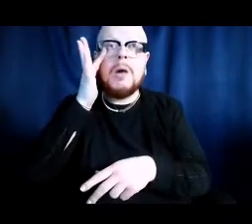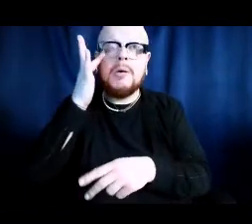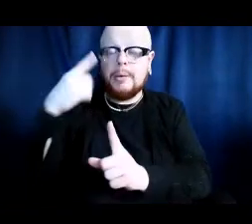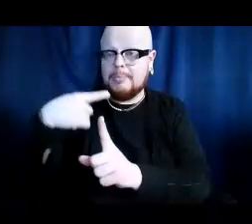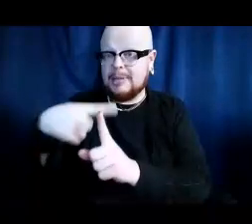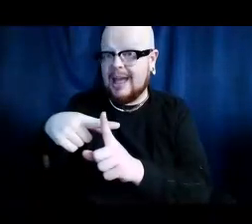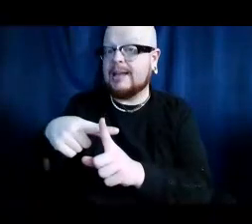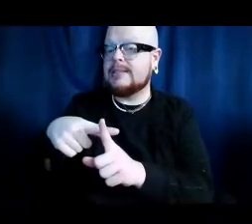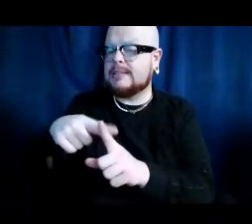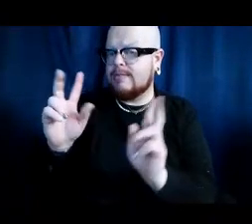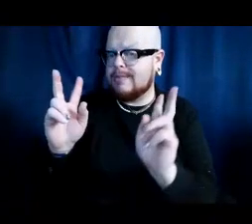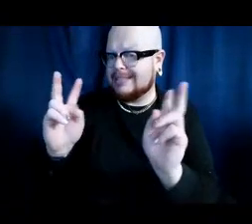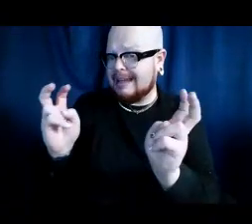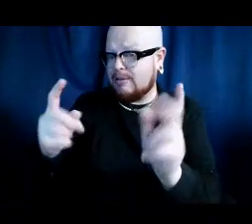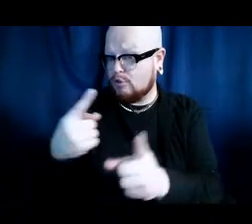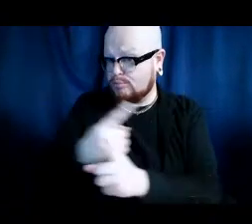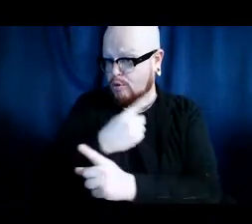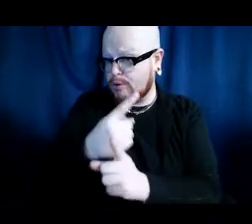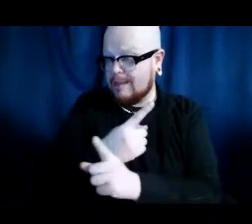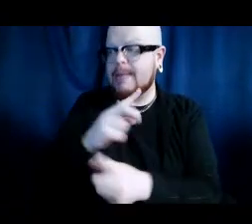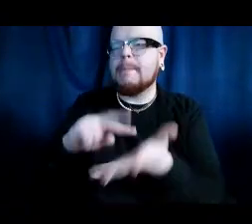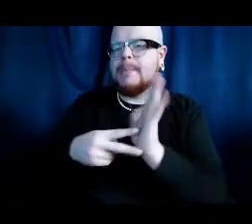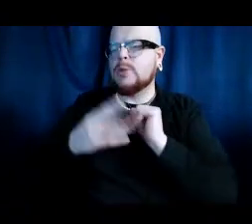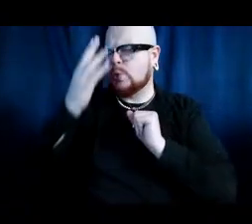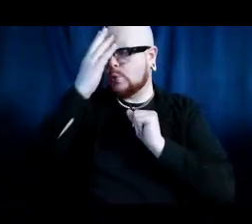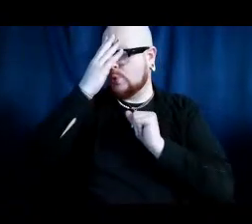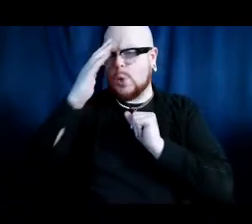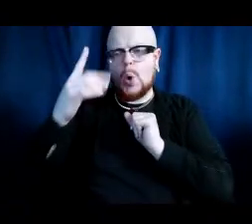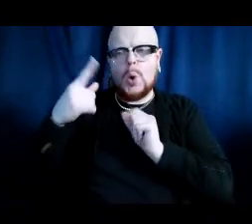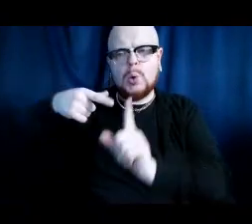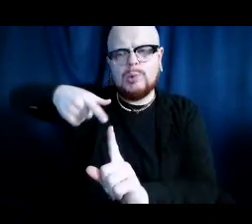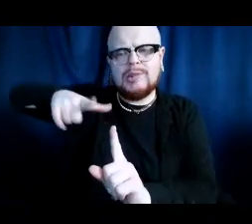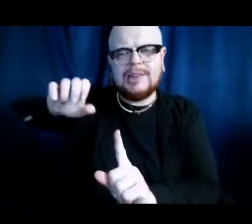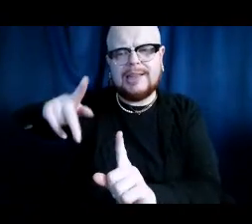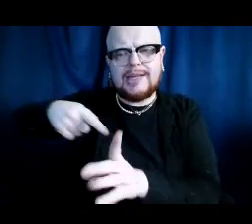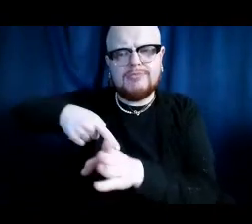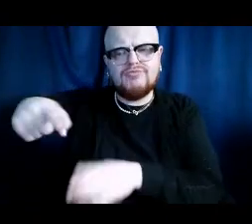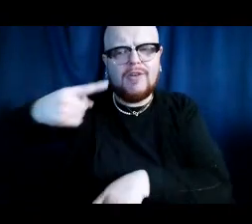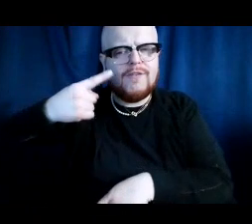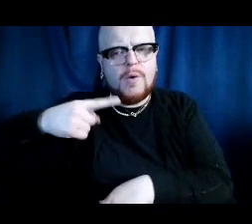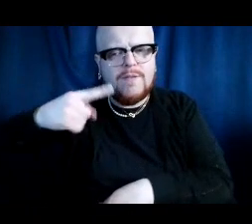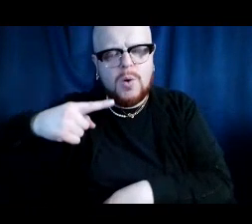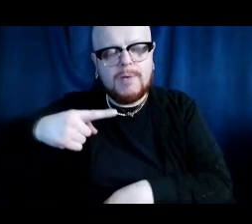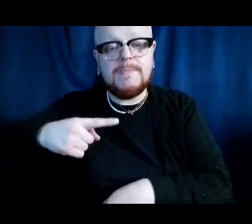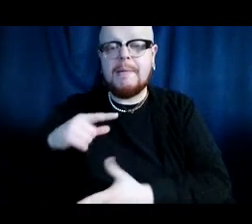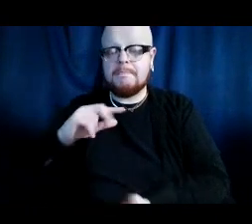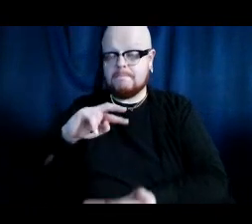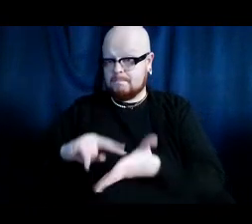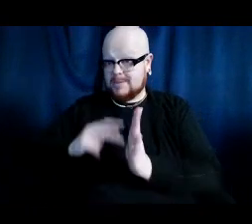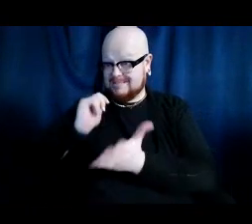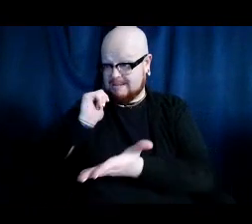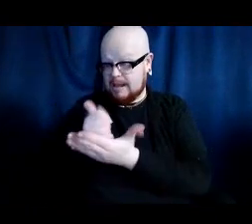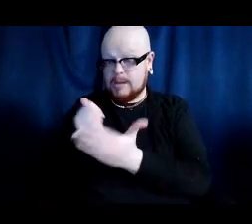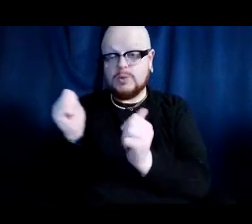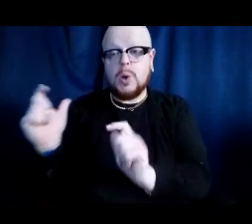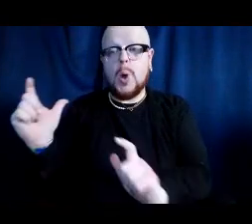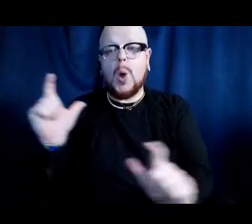for everyone. It offers consistency, helping all users know what to expect when encountering similar